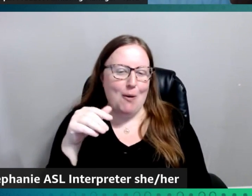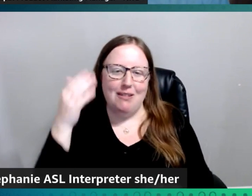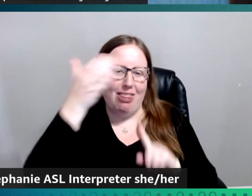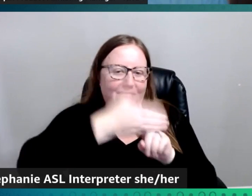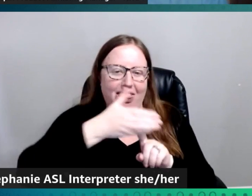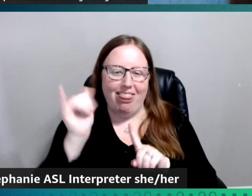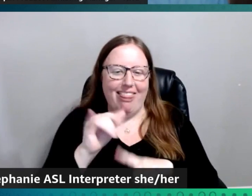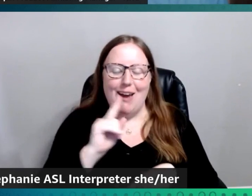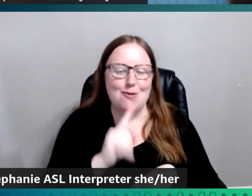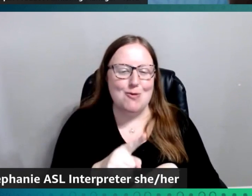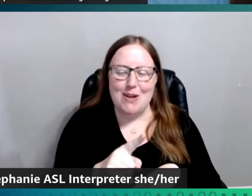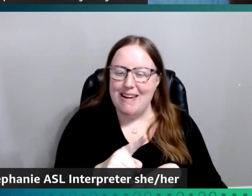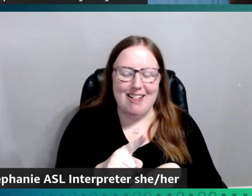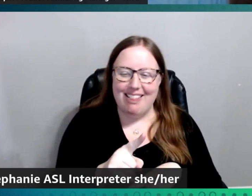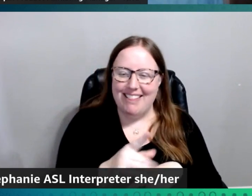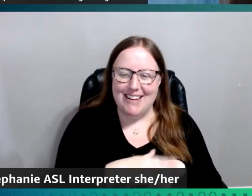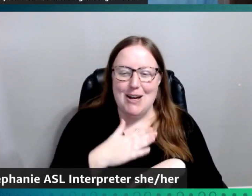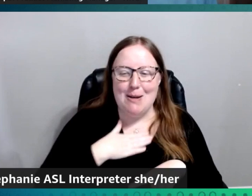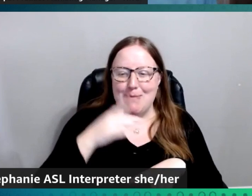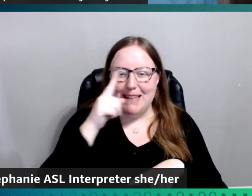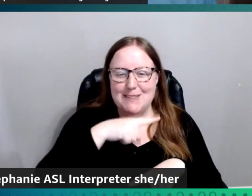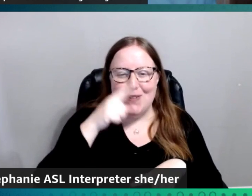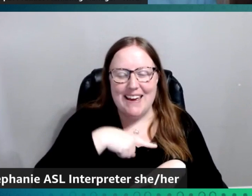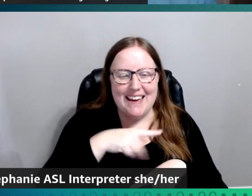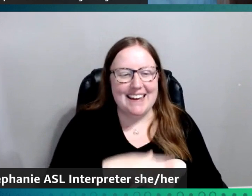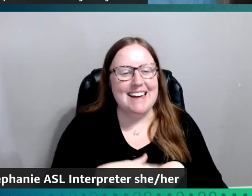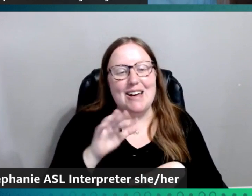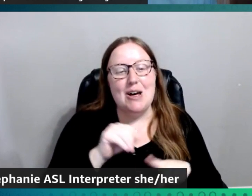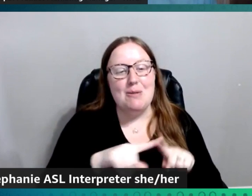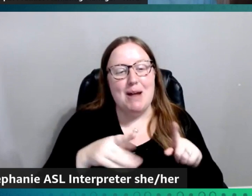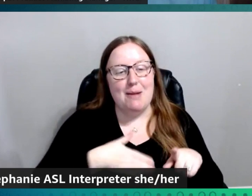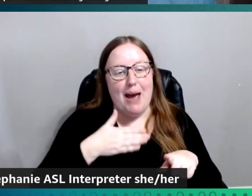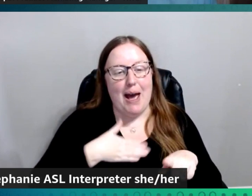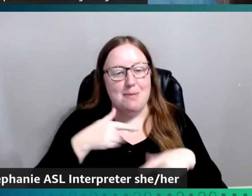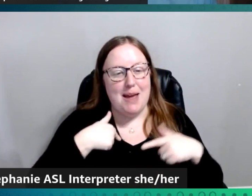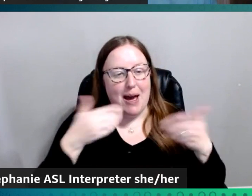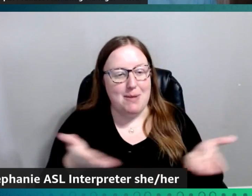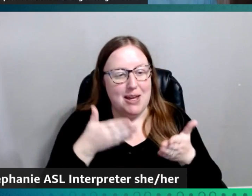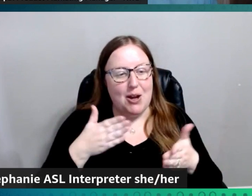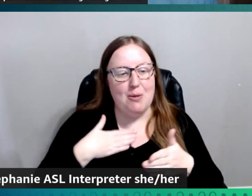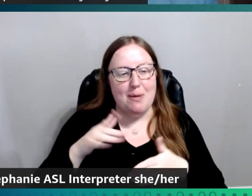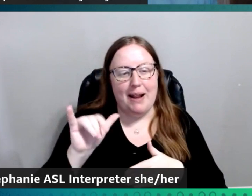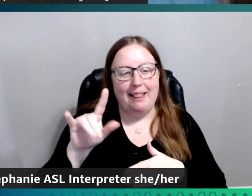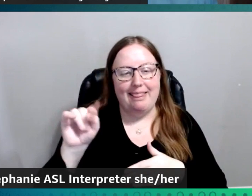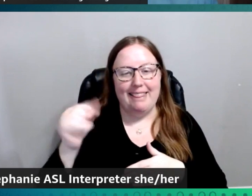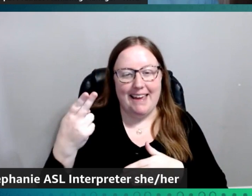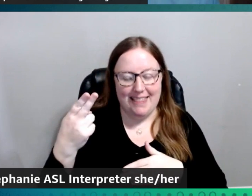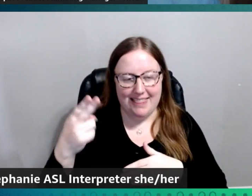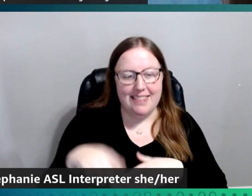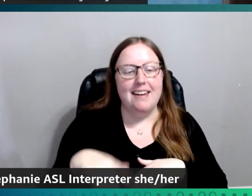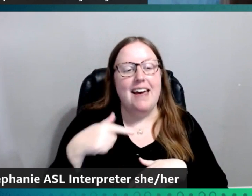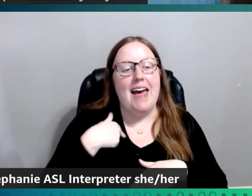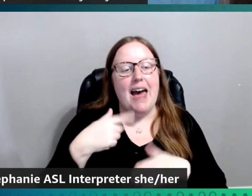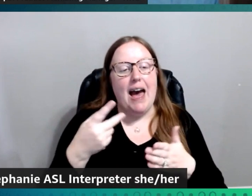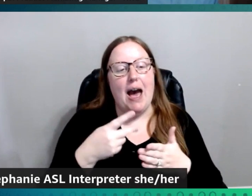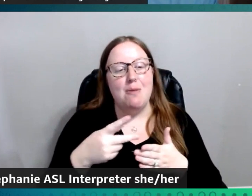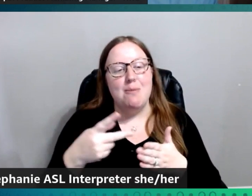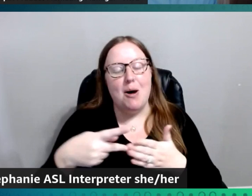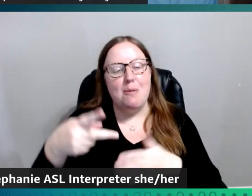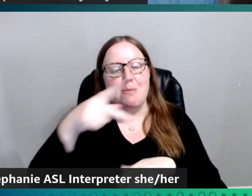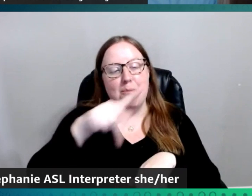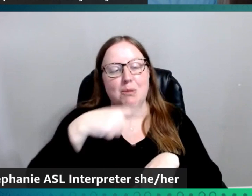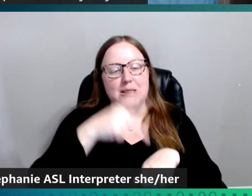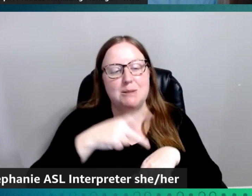here. all right. Well, hey, I'm so glad to be here. My name is Laith Al-Sadoun, and I am a principal